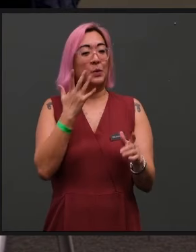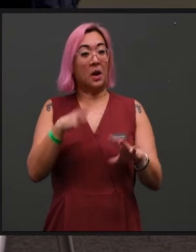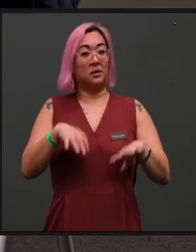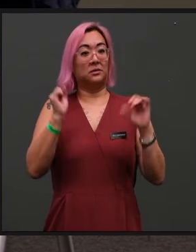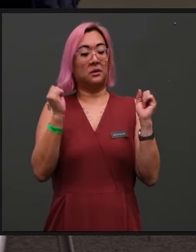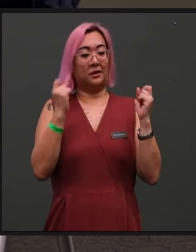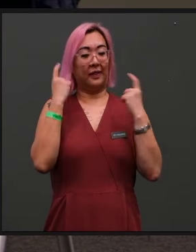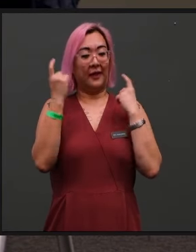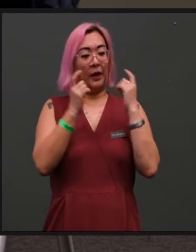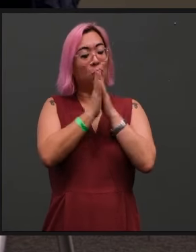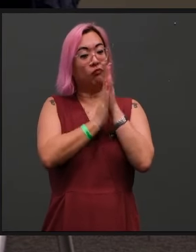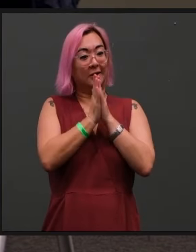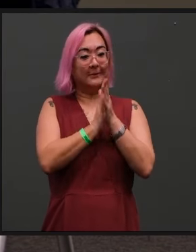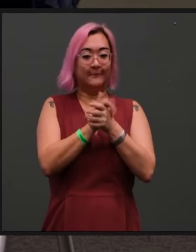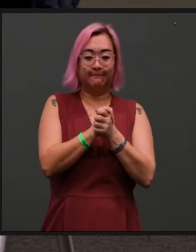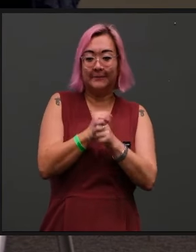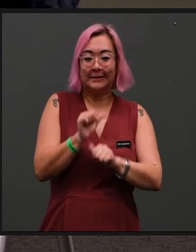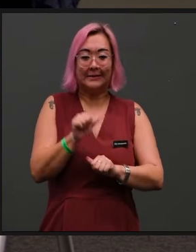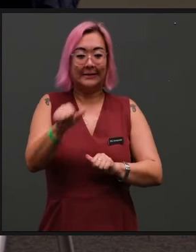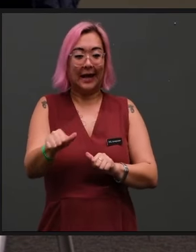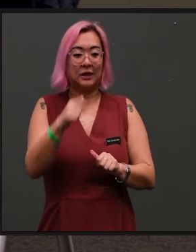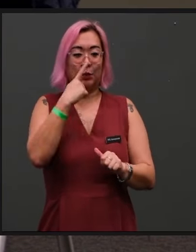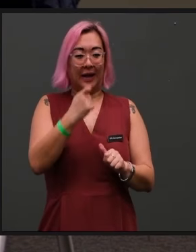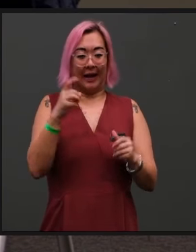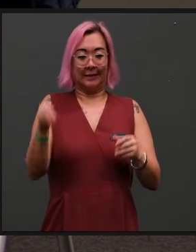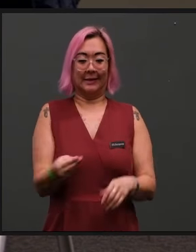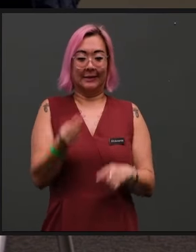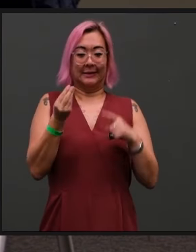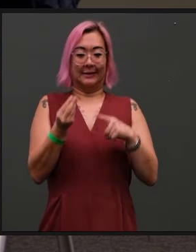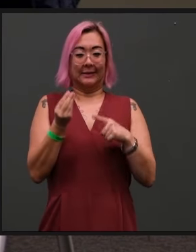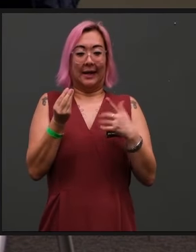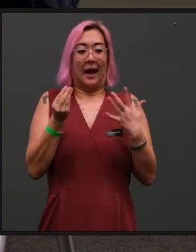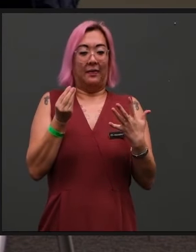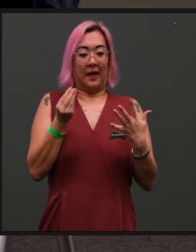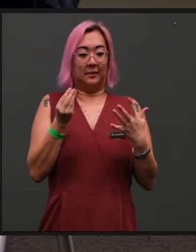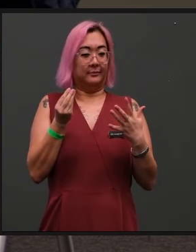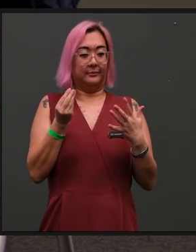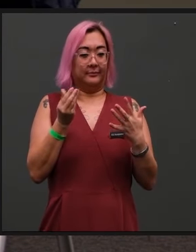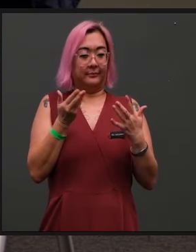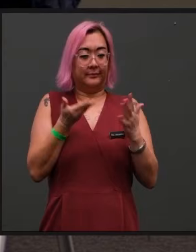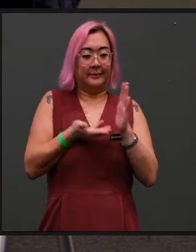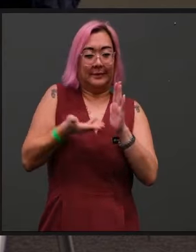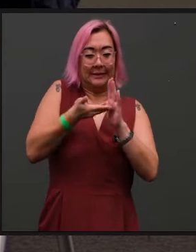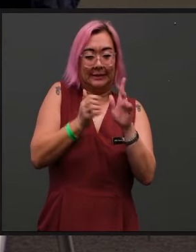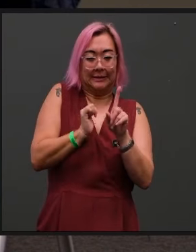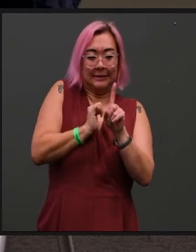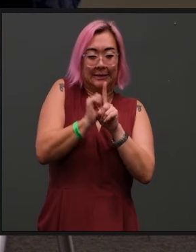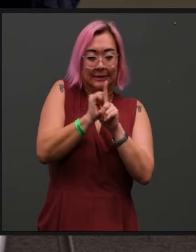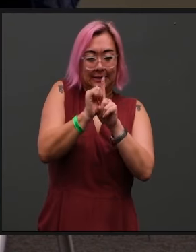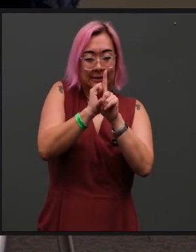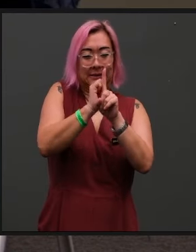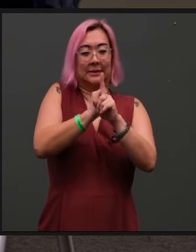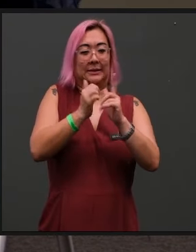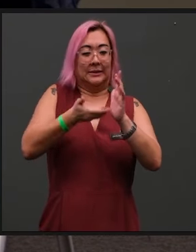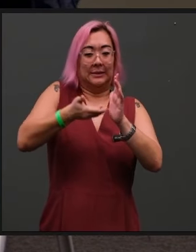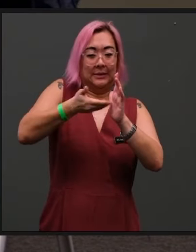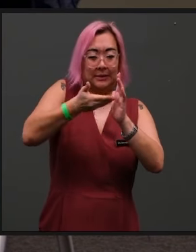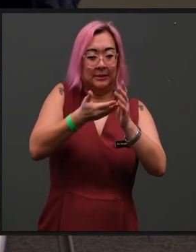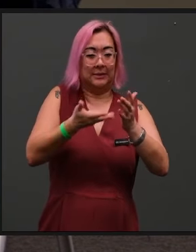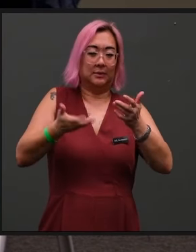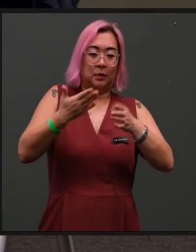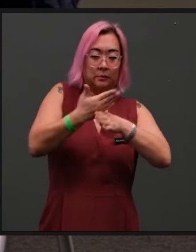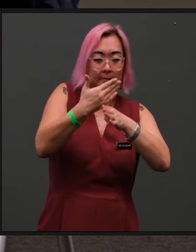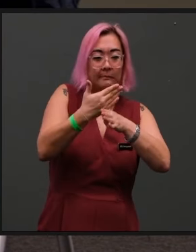do is we could take the game jam and spend 6 months or 8 months or however long polishing it, maybe adding a little bit extra